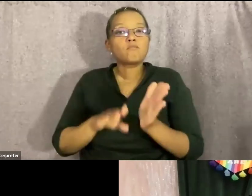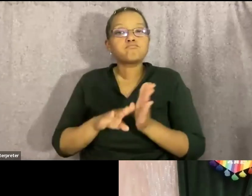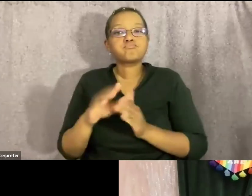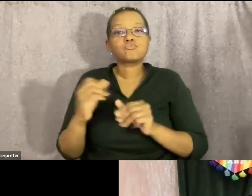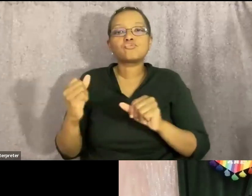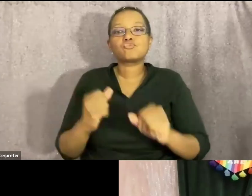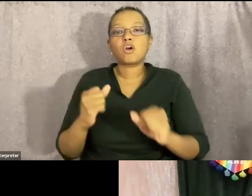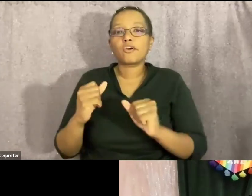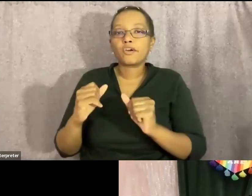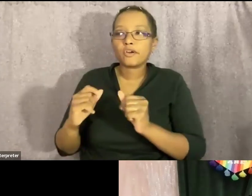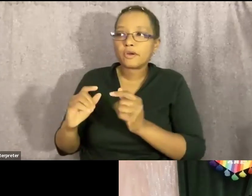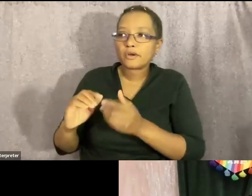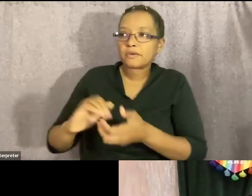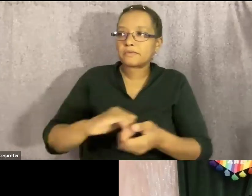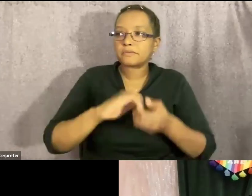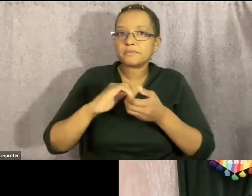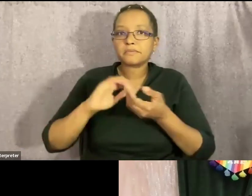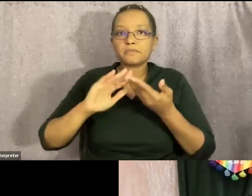I'm done speaking.